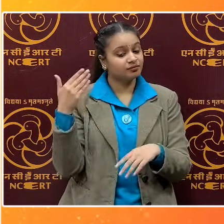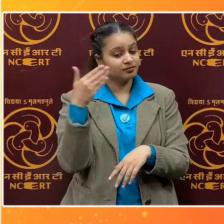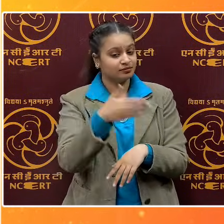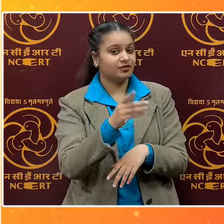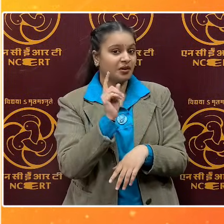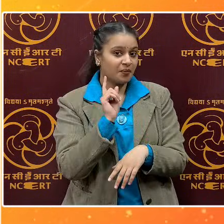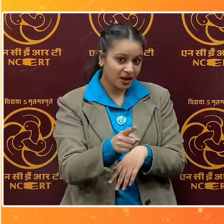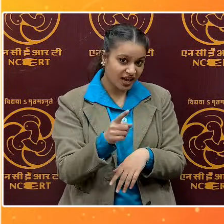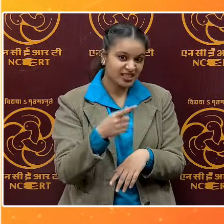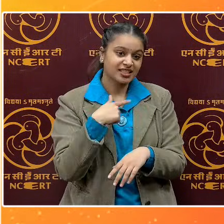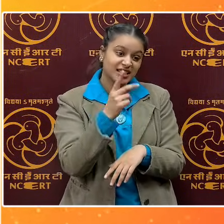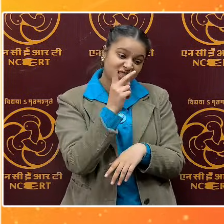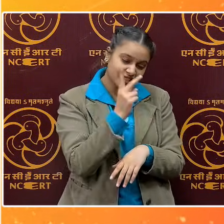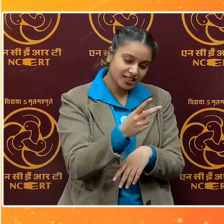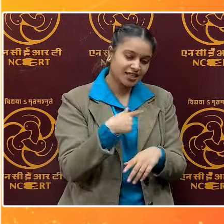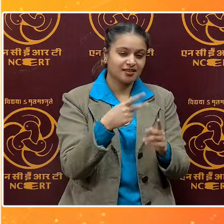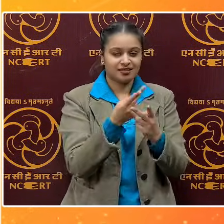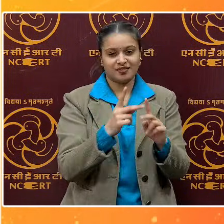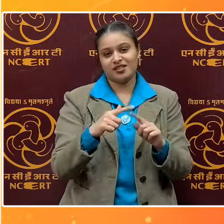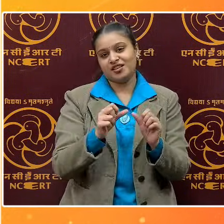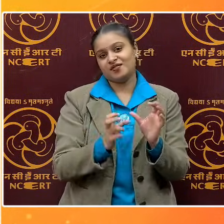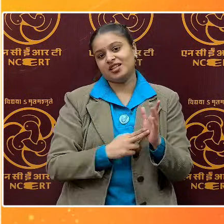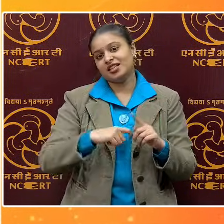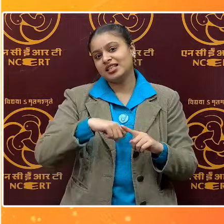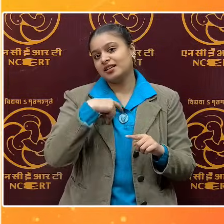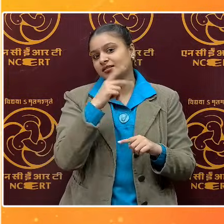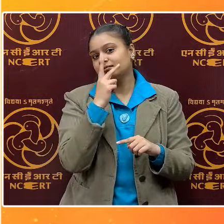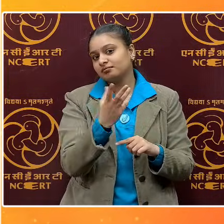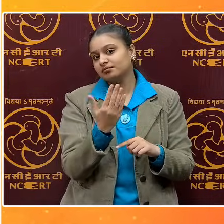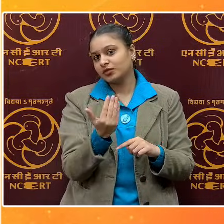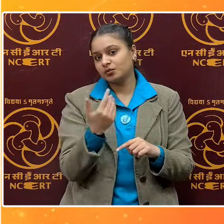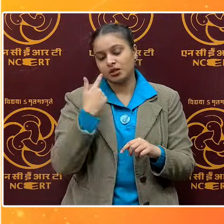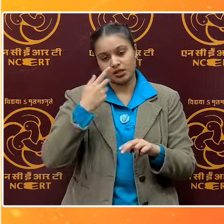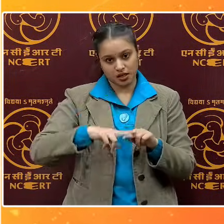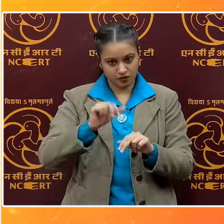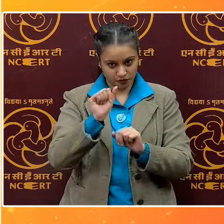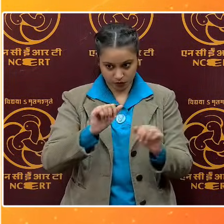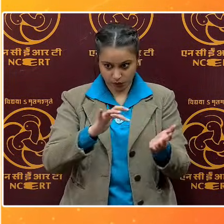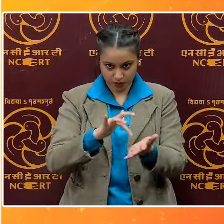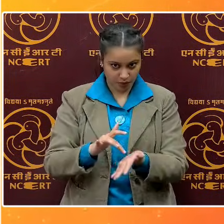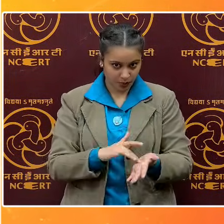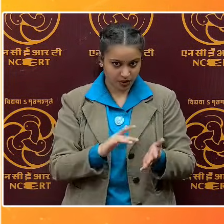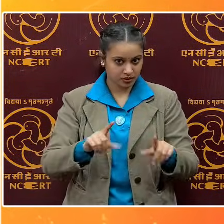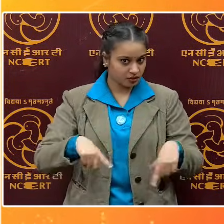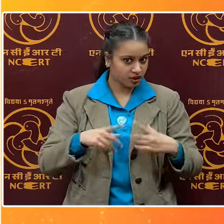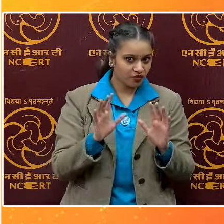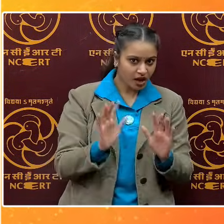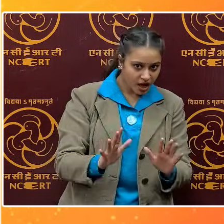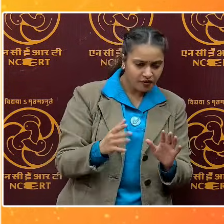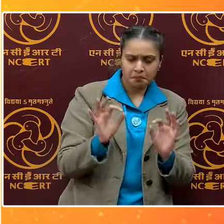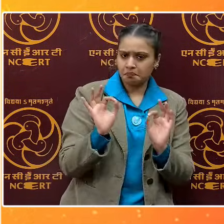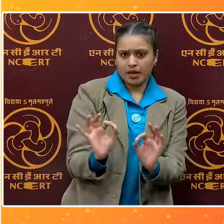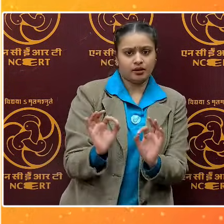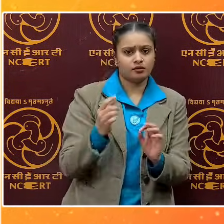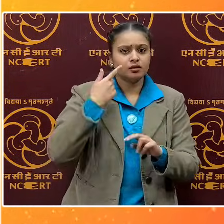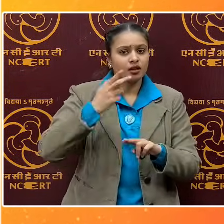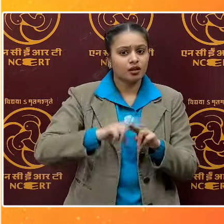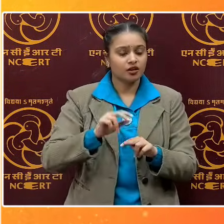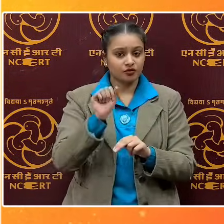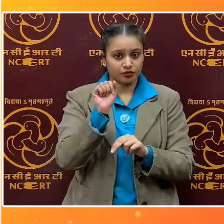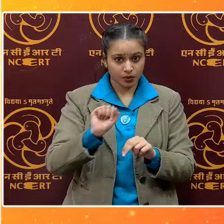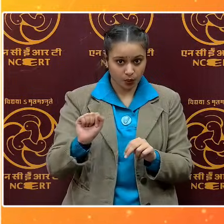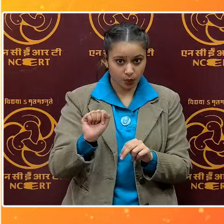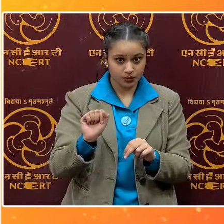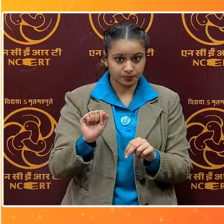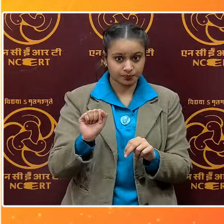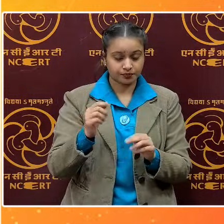place just to witness different kinds of tanks. So you all can do, if you belong to Exactly. Punjab in some way or the other, that's great for you. And But even if if you are